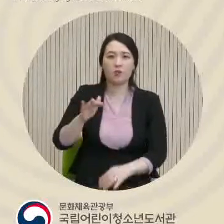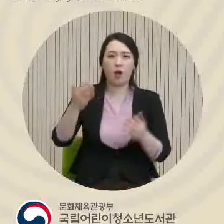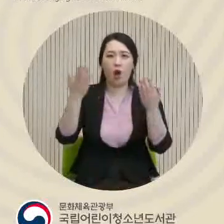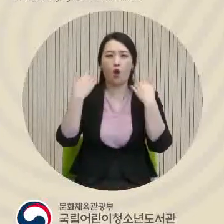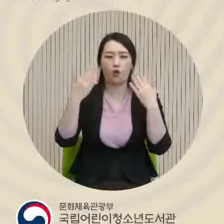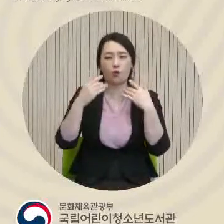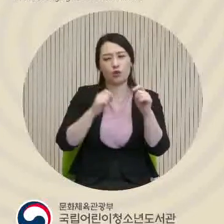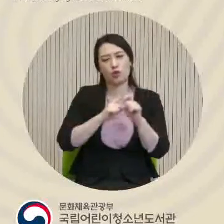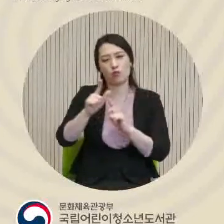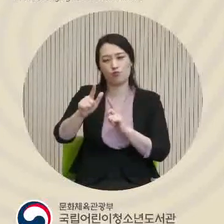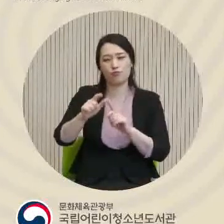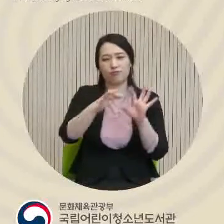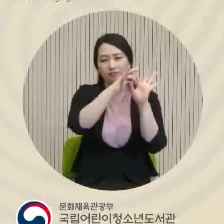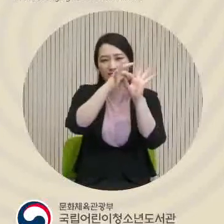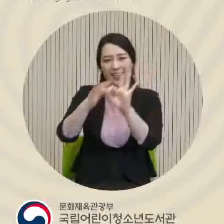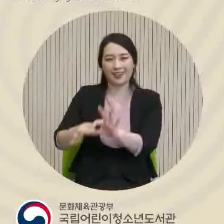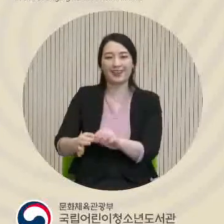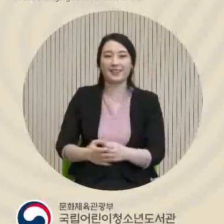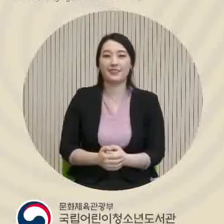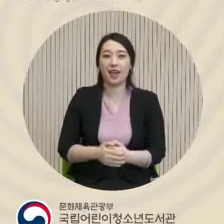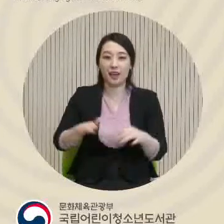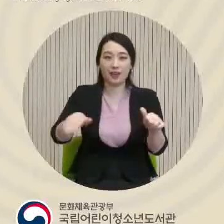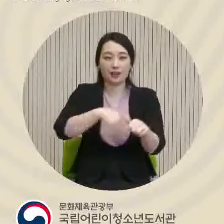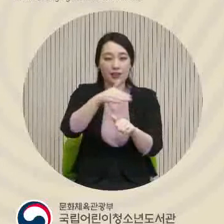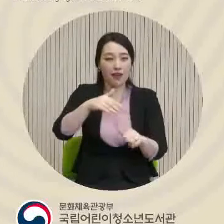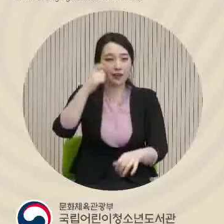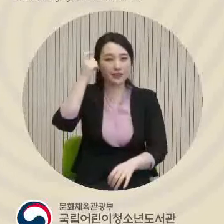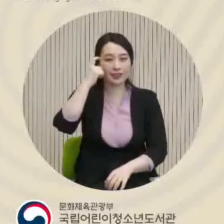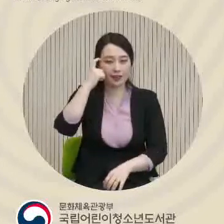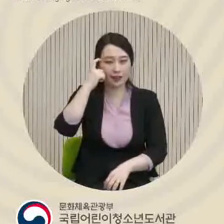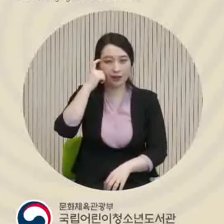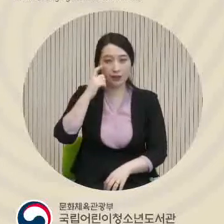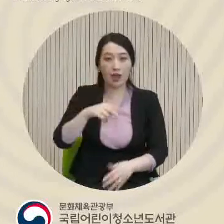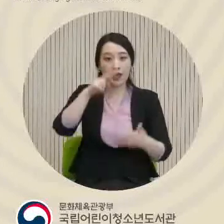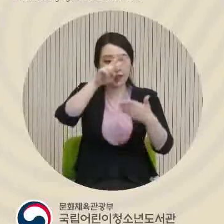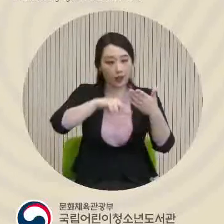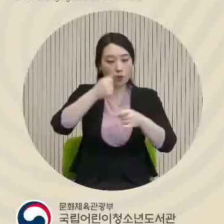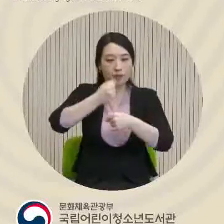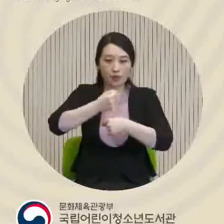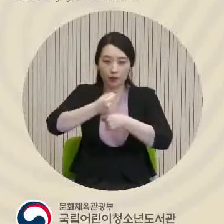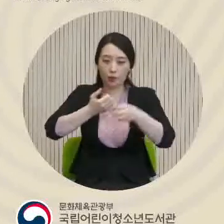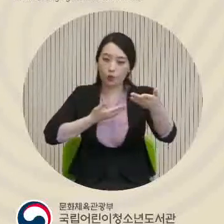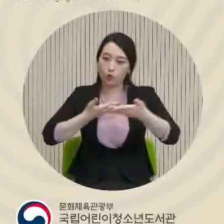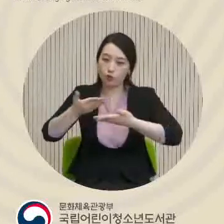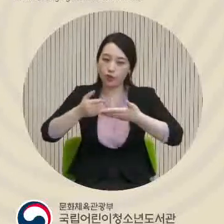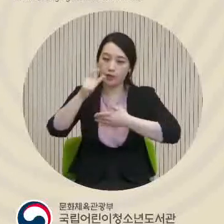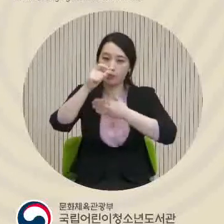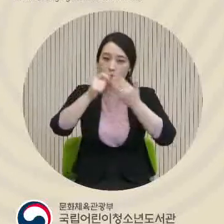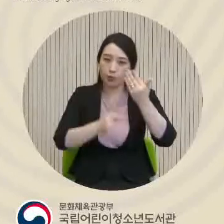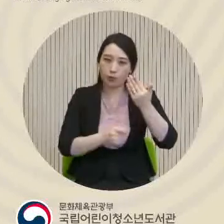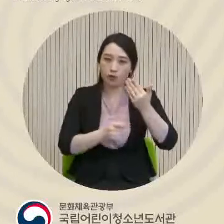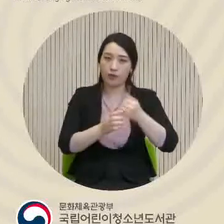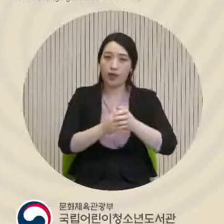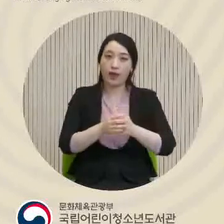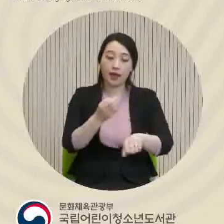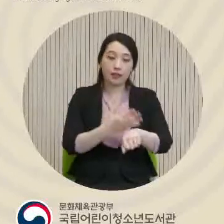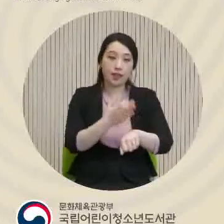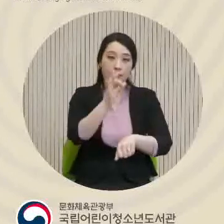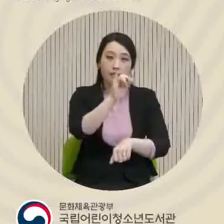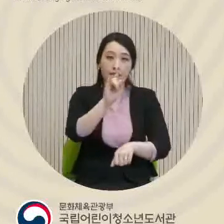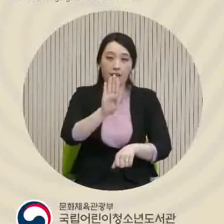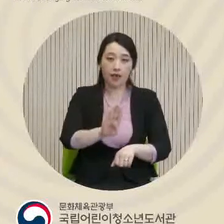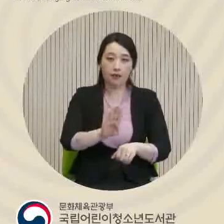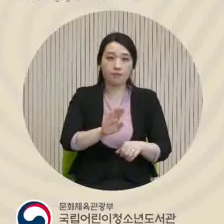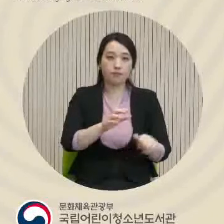been rooted in the educational system of our societies. So we use the simple